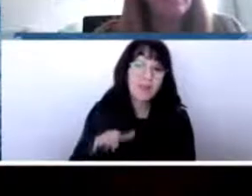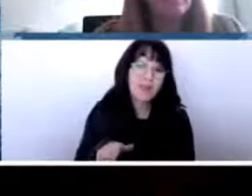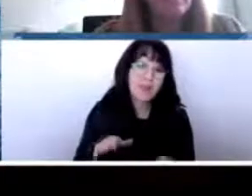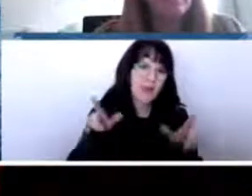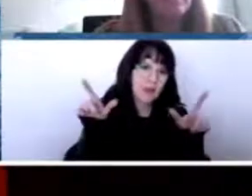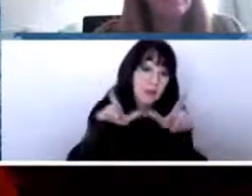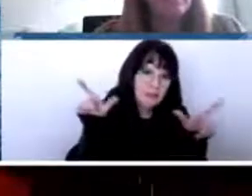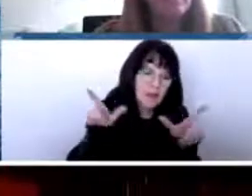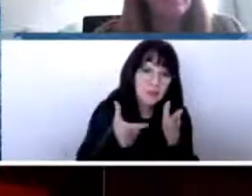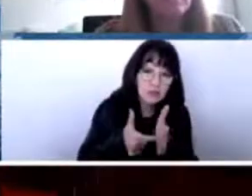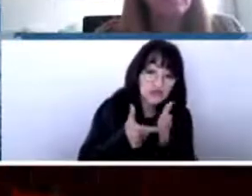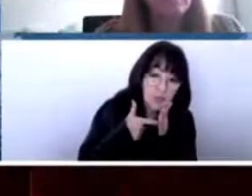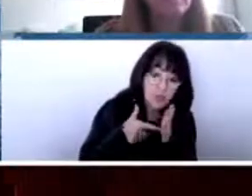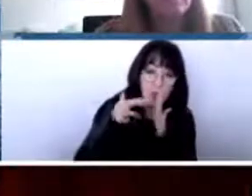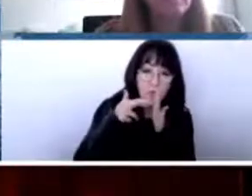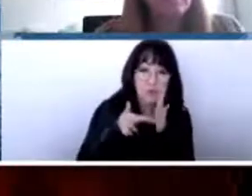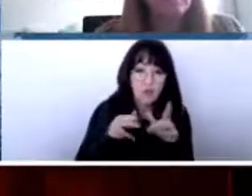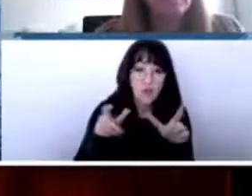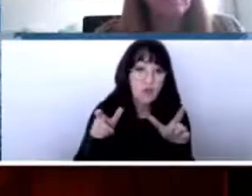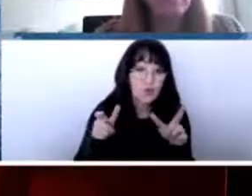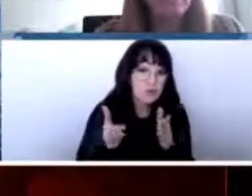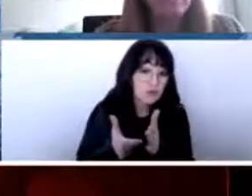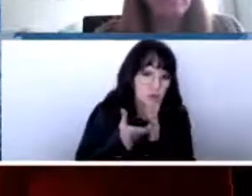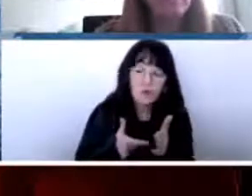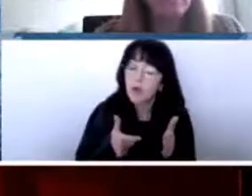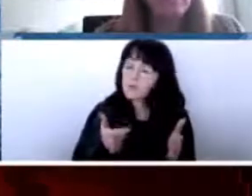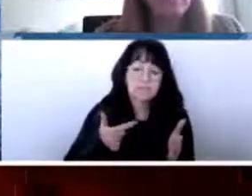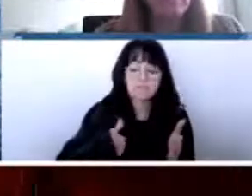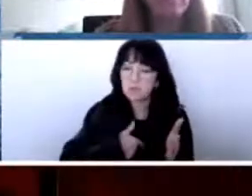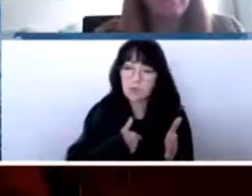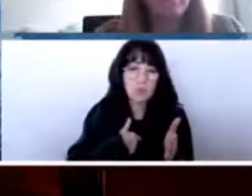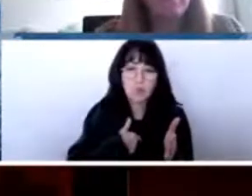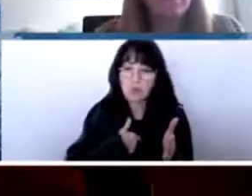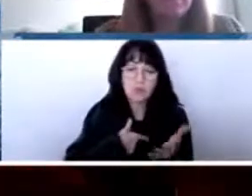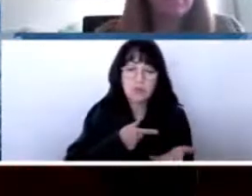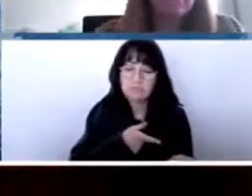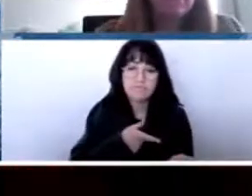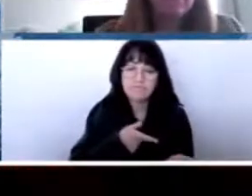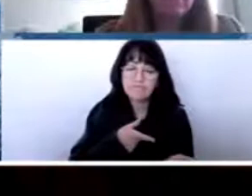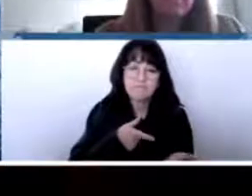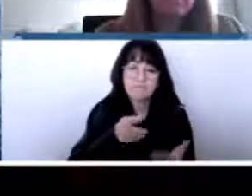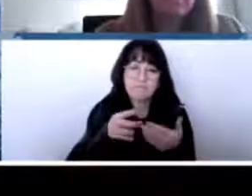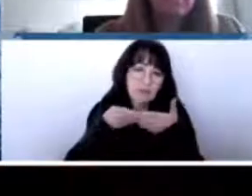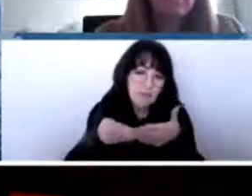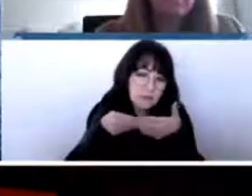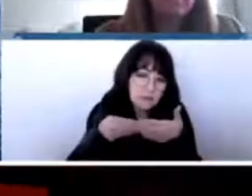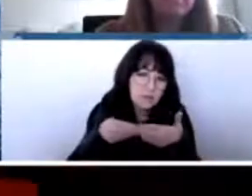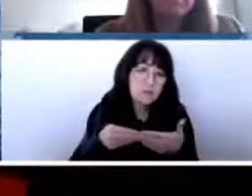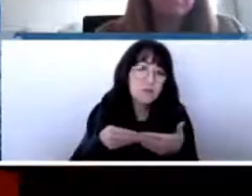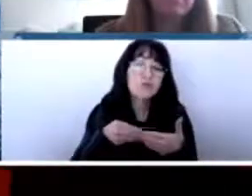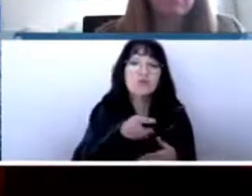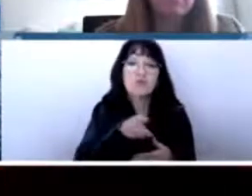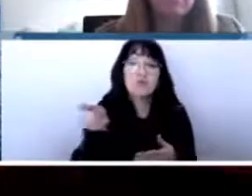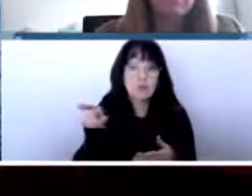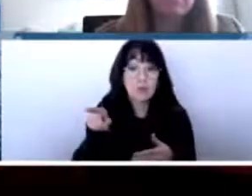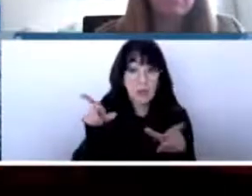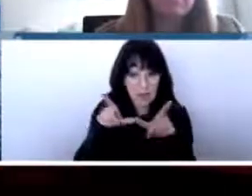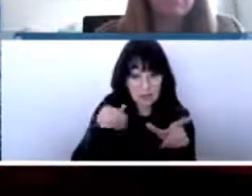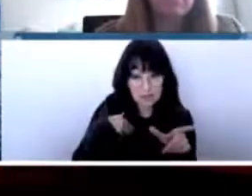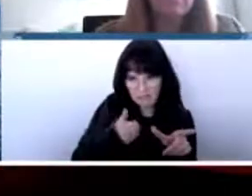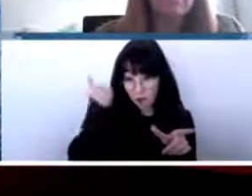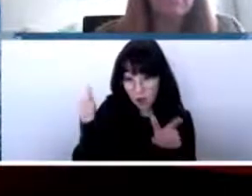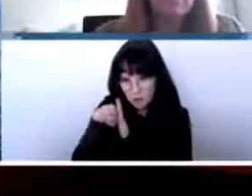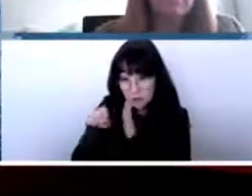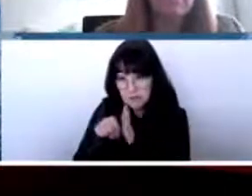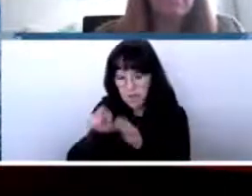orders that Dr. Atay and I issue to allow retired individuals that may not be licensed in Delaware but that are licensed in another state to come help